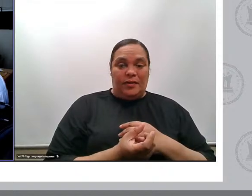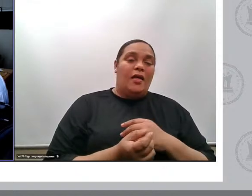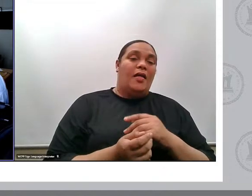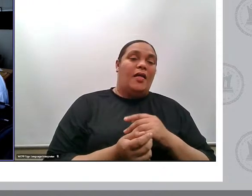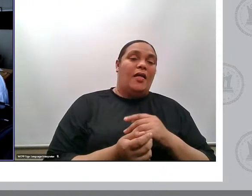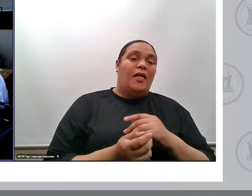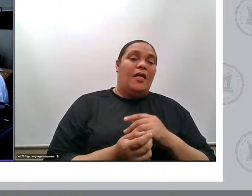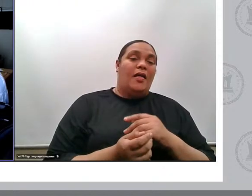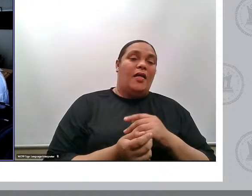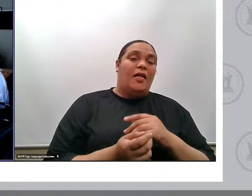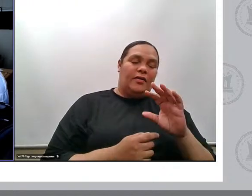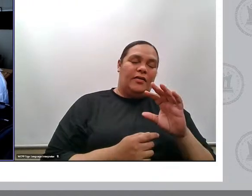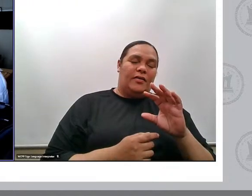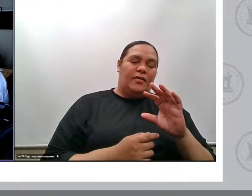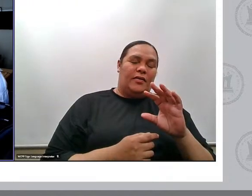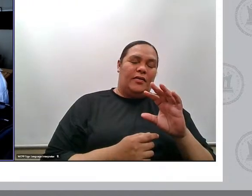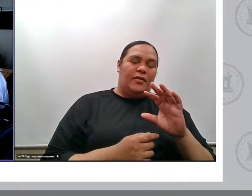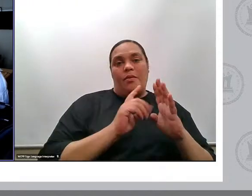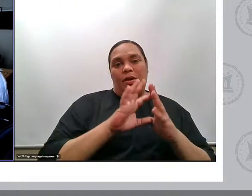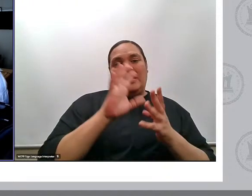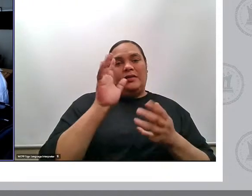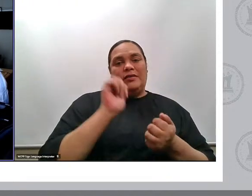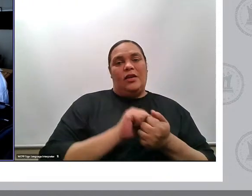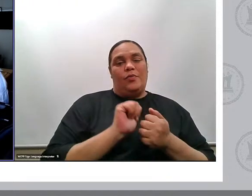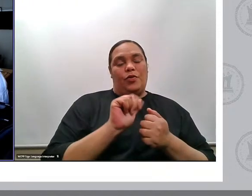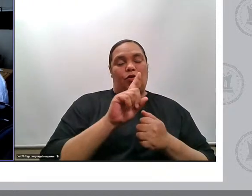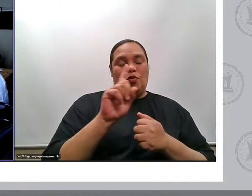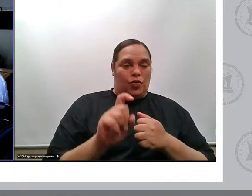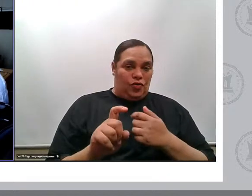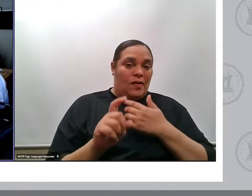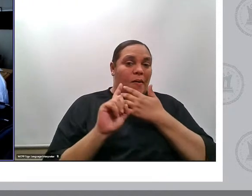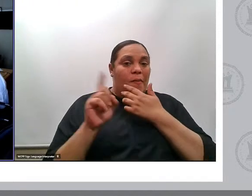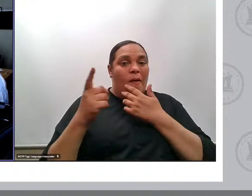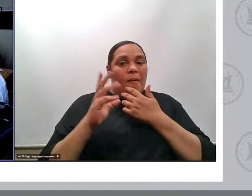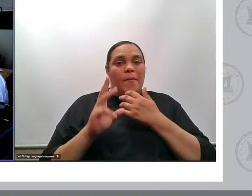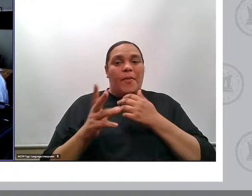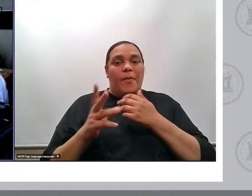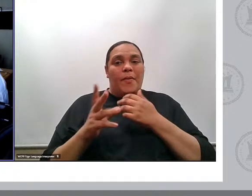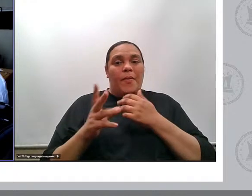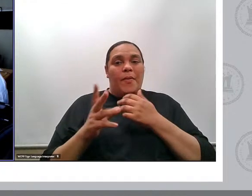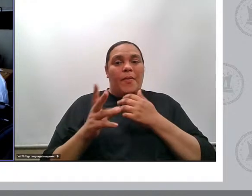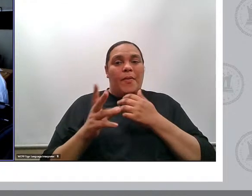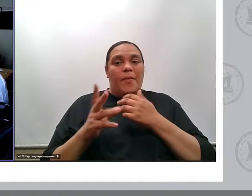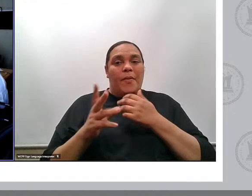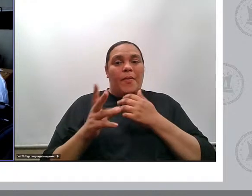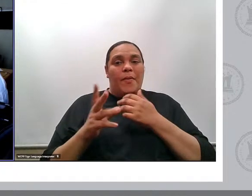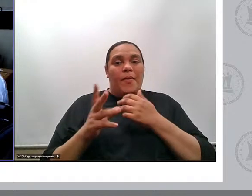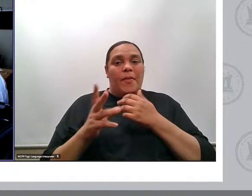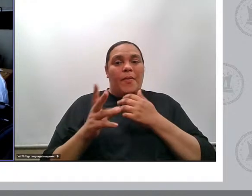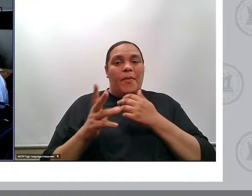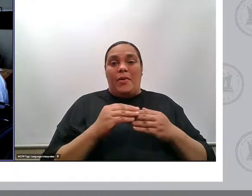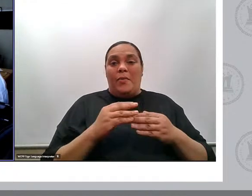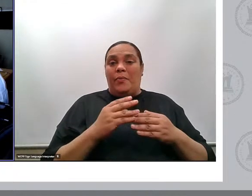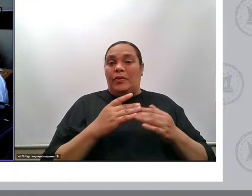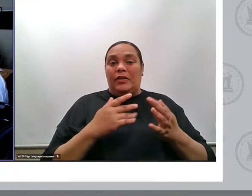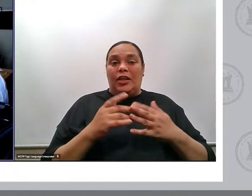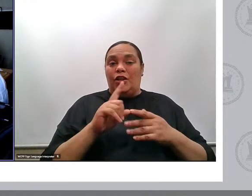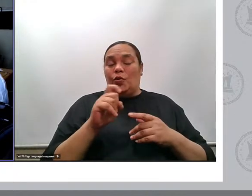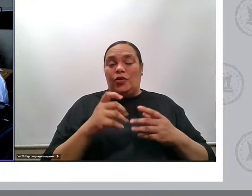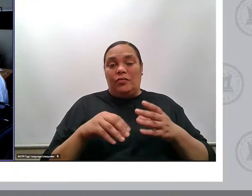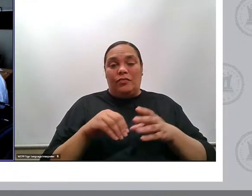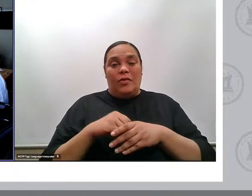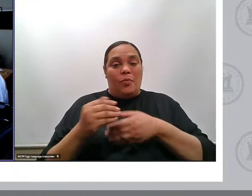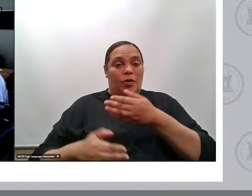And then, though that is the summary of his questions, I just want to go back to the online members. Members, are there any questions with regards